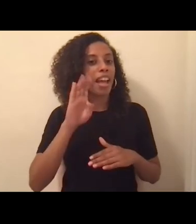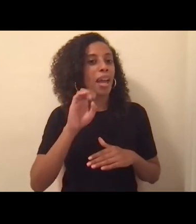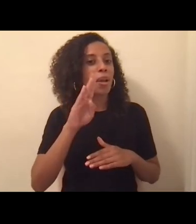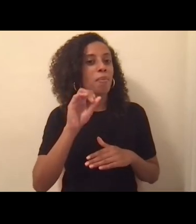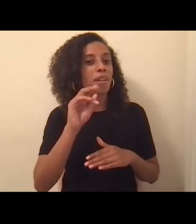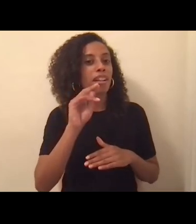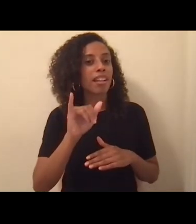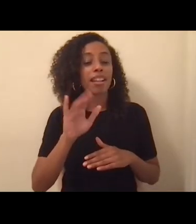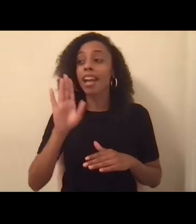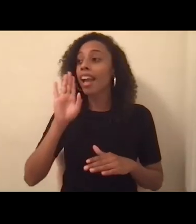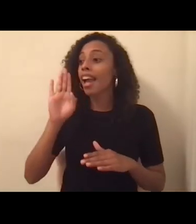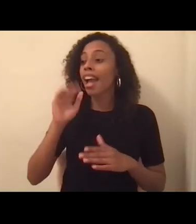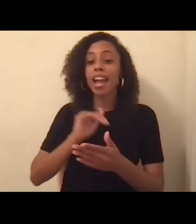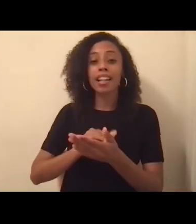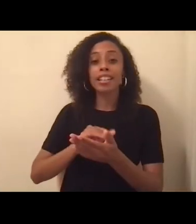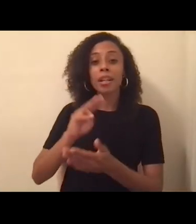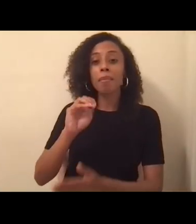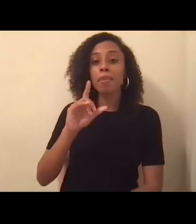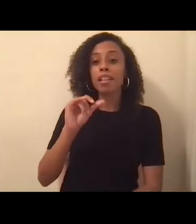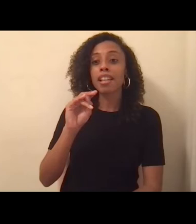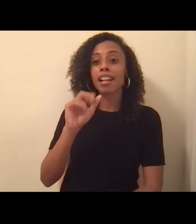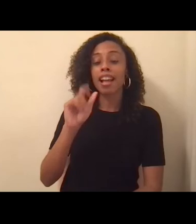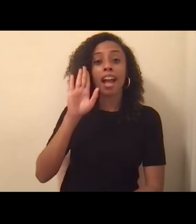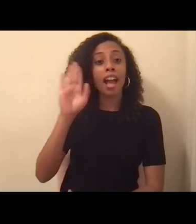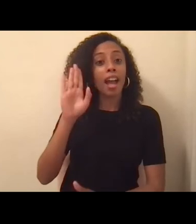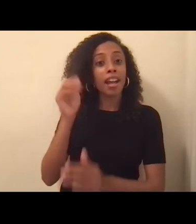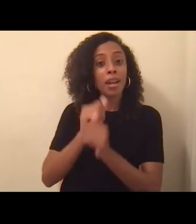Hey, Dr. Melina. Hi, everybody.